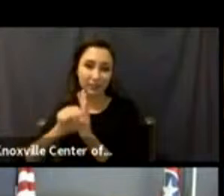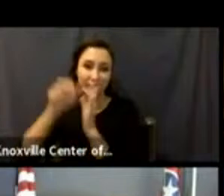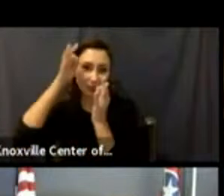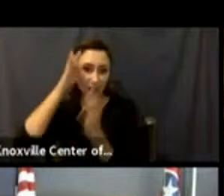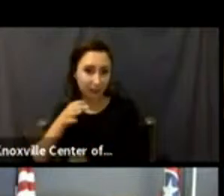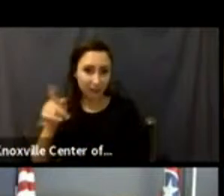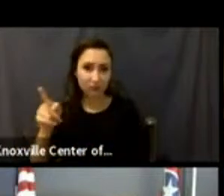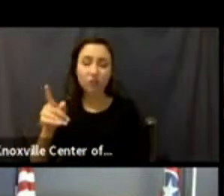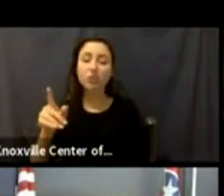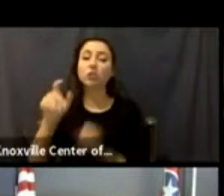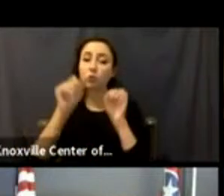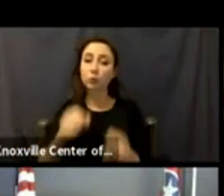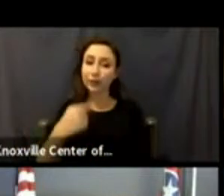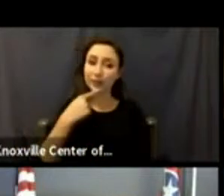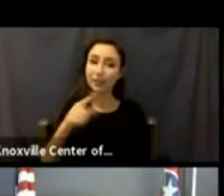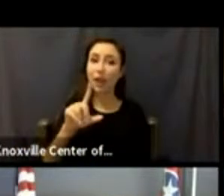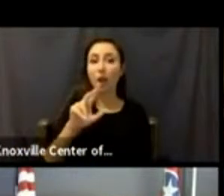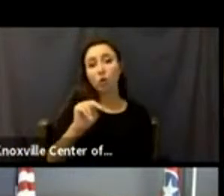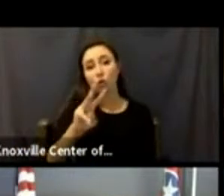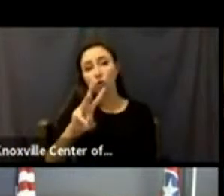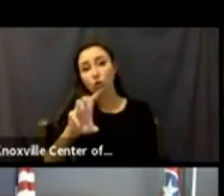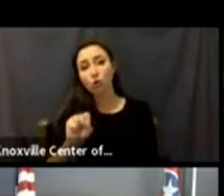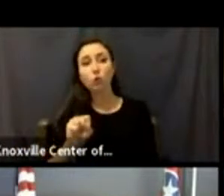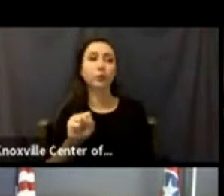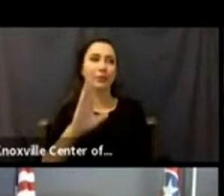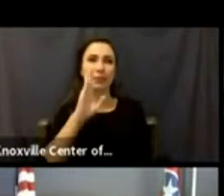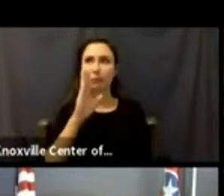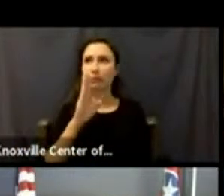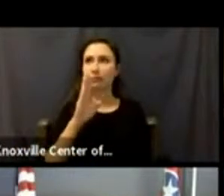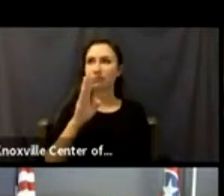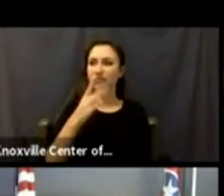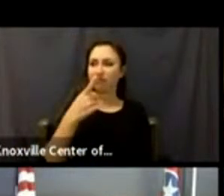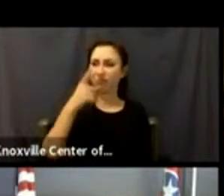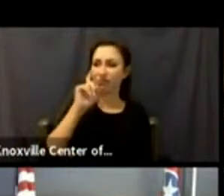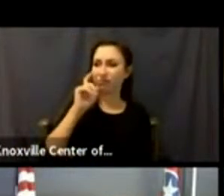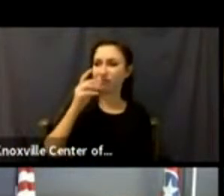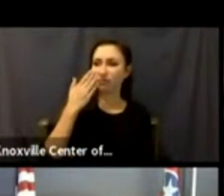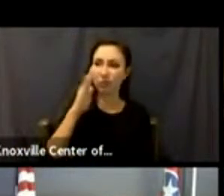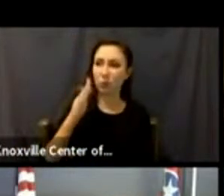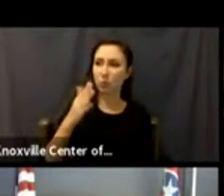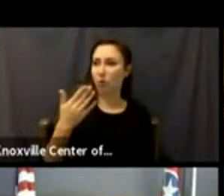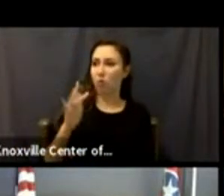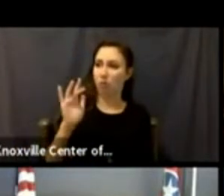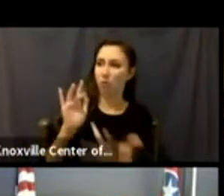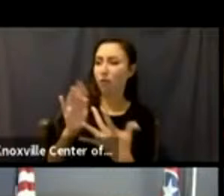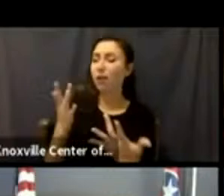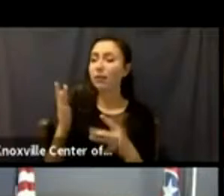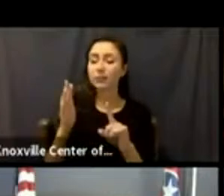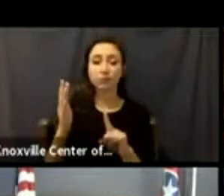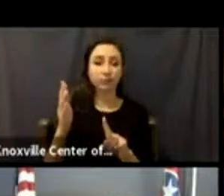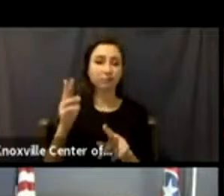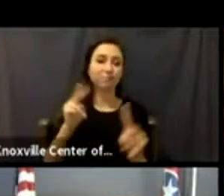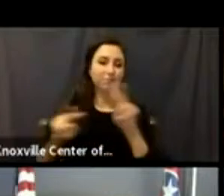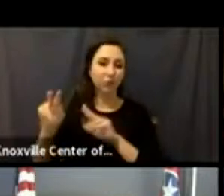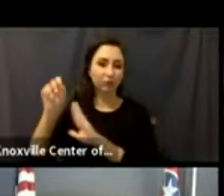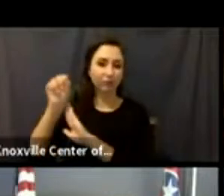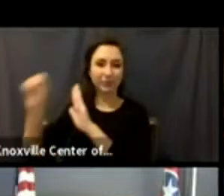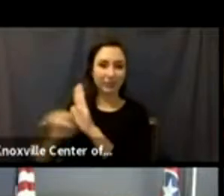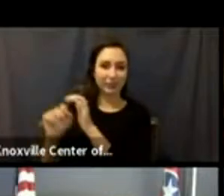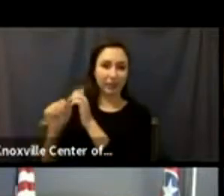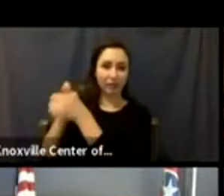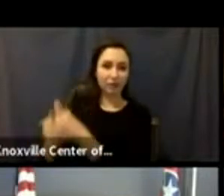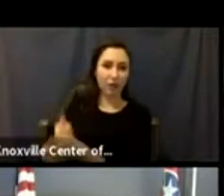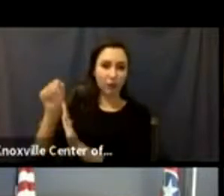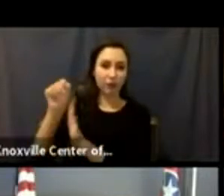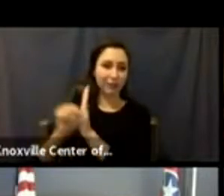they can say that on the news, and certainly that creates a lot of questions and phone calls, but ultimately look to what the state and